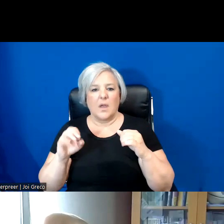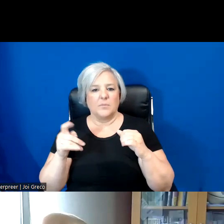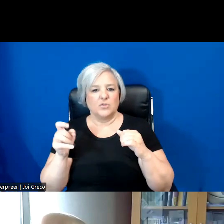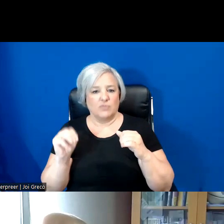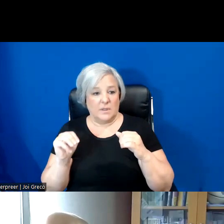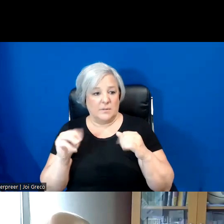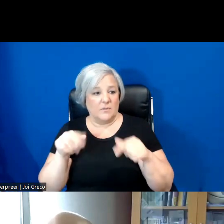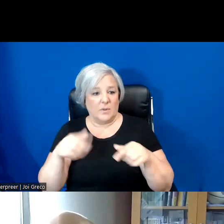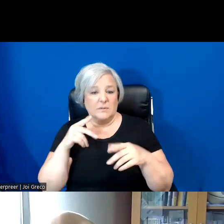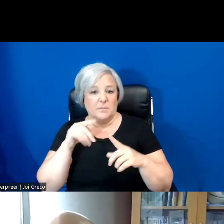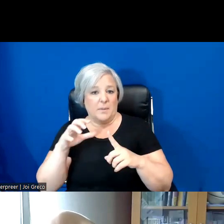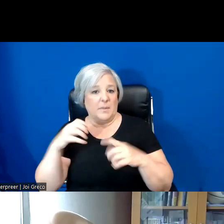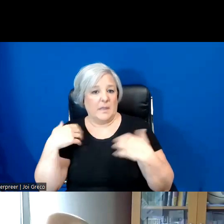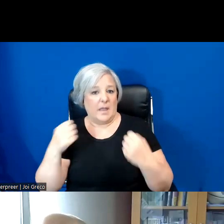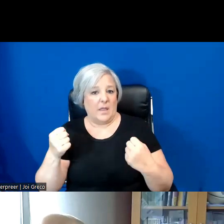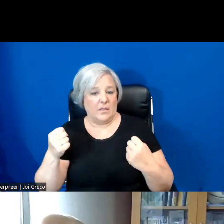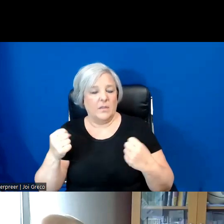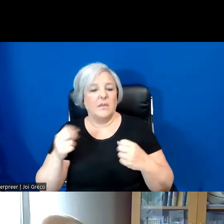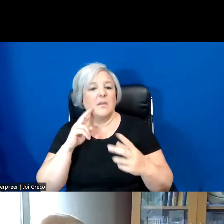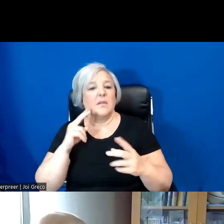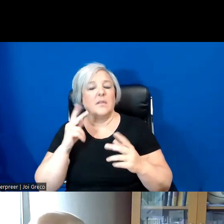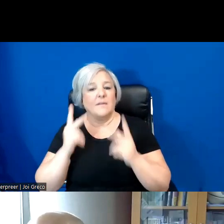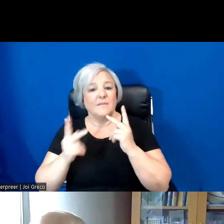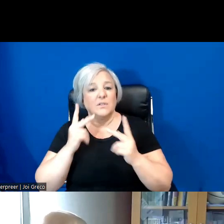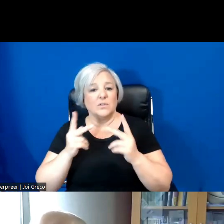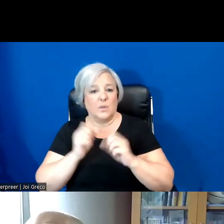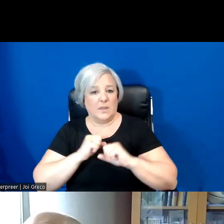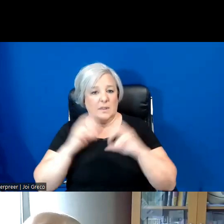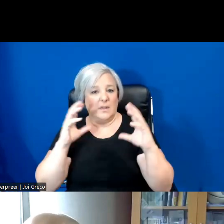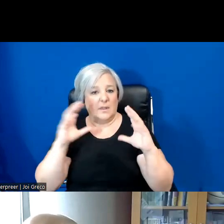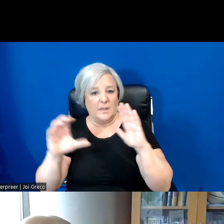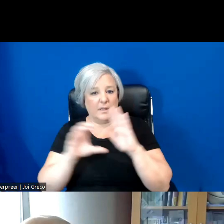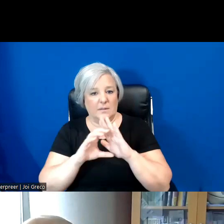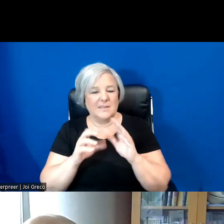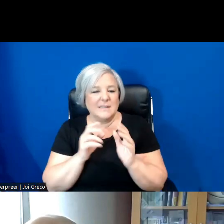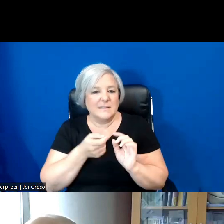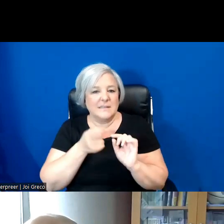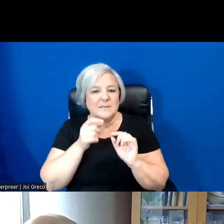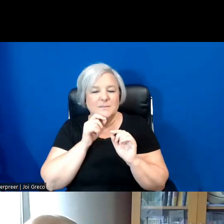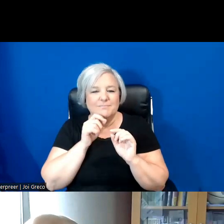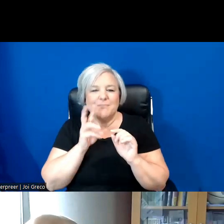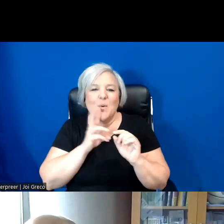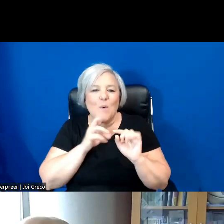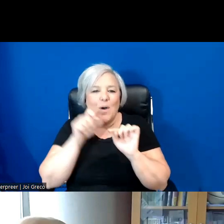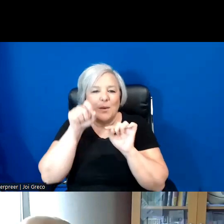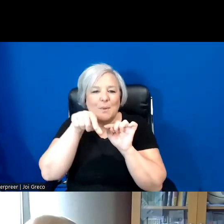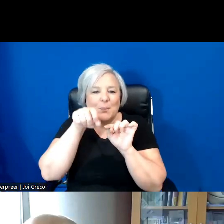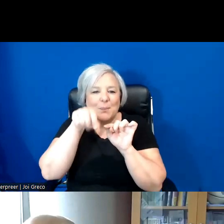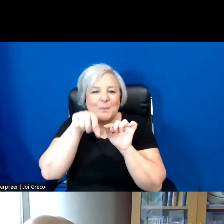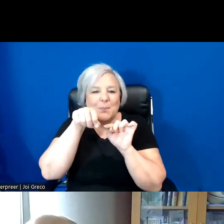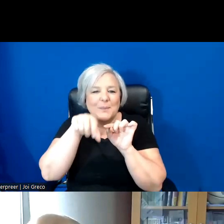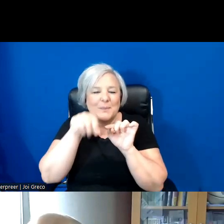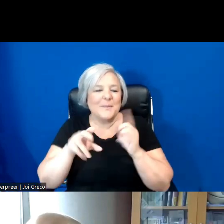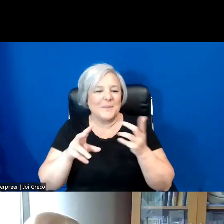public health perspective. And the visual image that I always have of moving upstream is this little trickle of water coming out of like a little